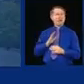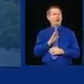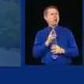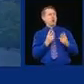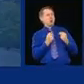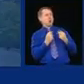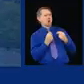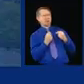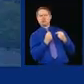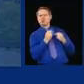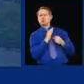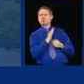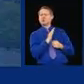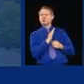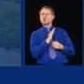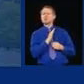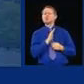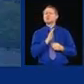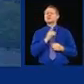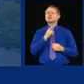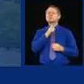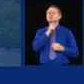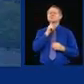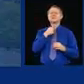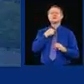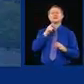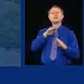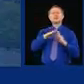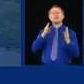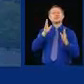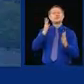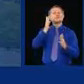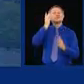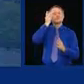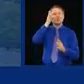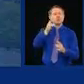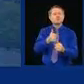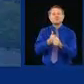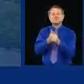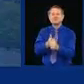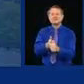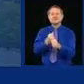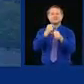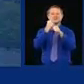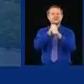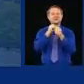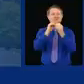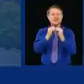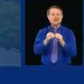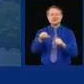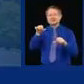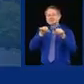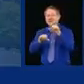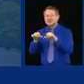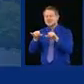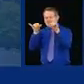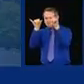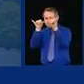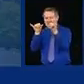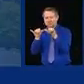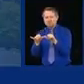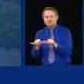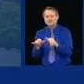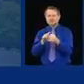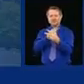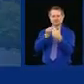data, follow the science, follow the facts, follow the metrics. We know enough now to know